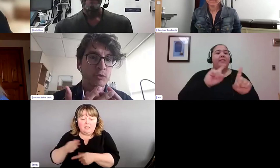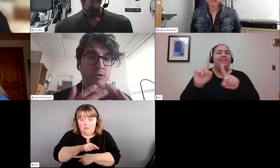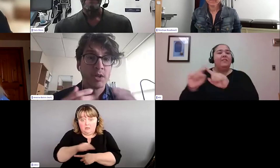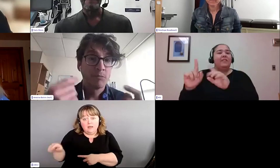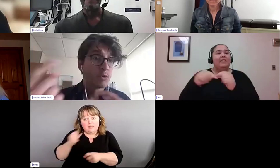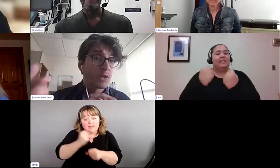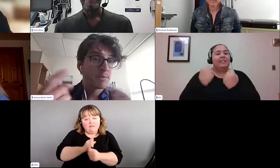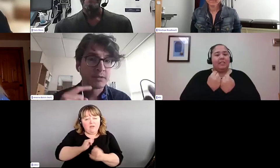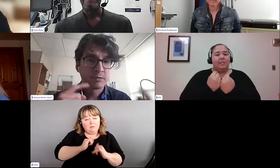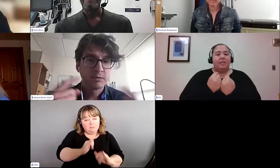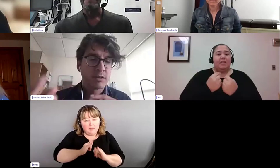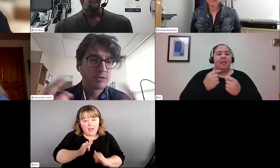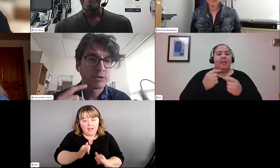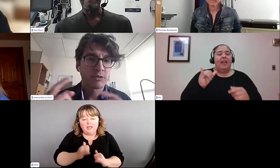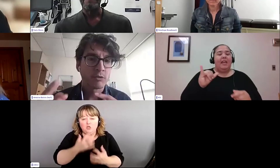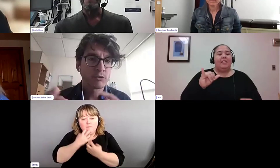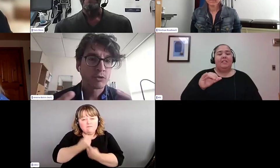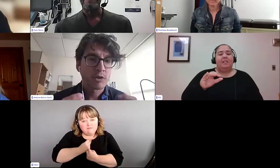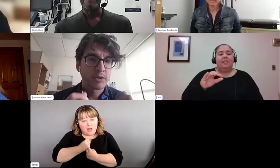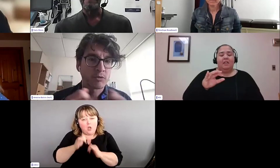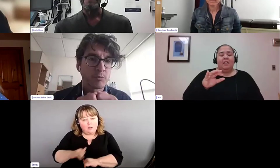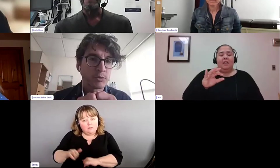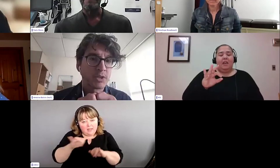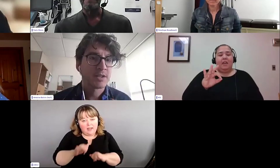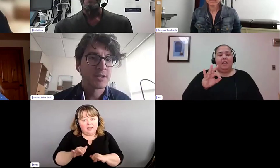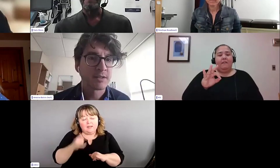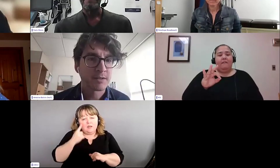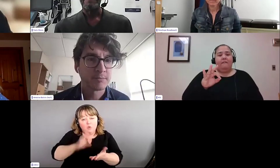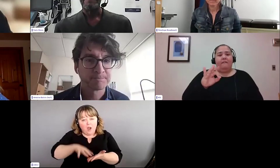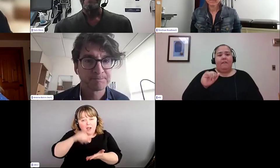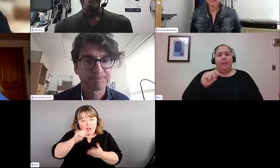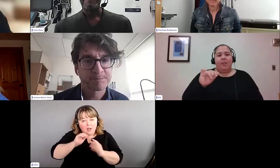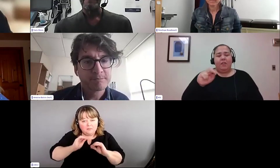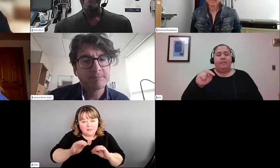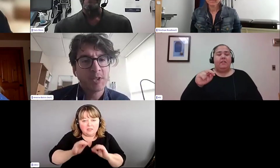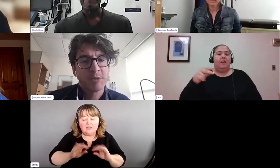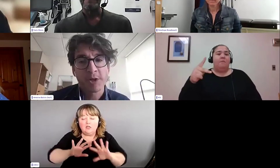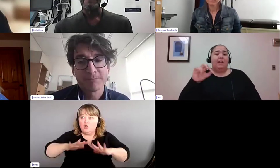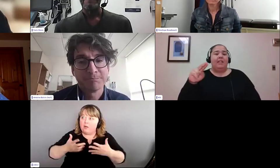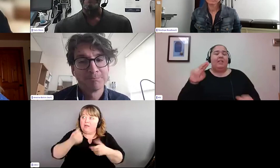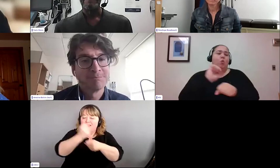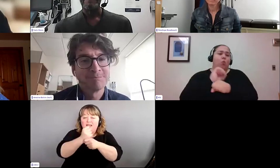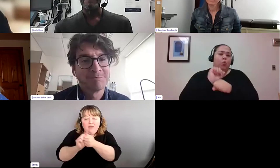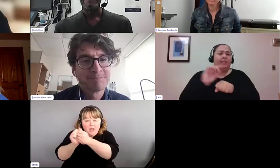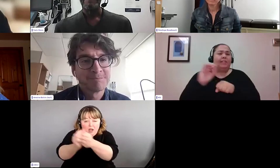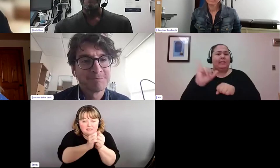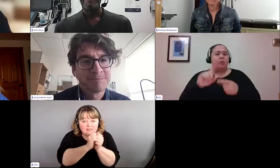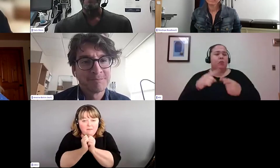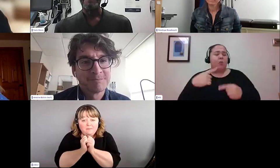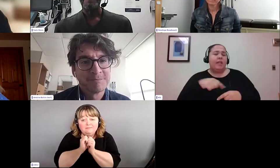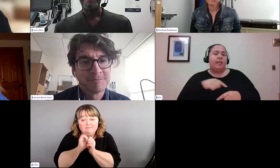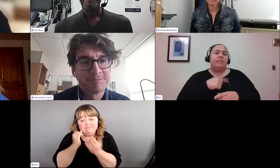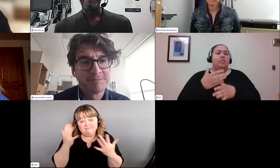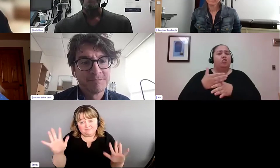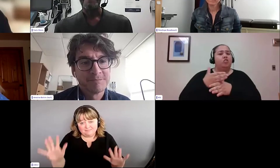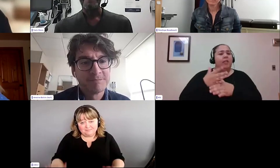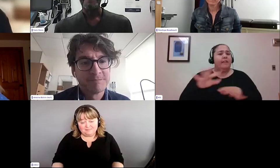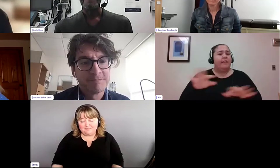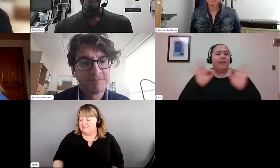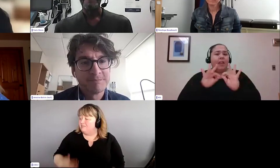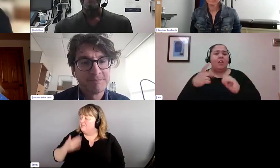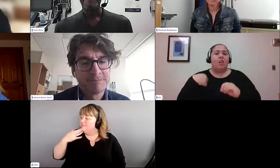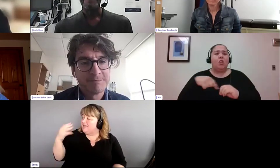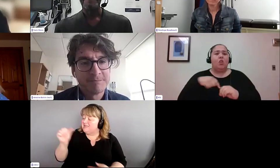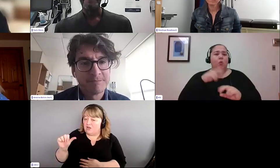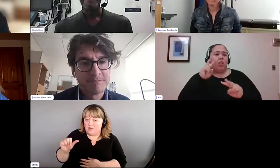Panelist's team, who work similarly to us, who have shared values, and we look to see how we can work